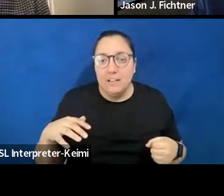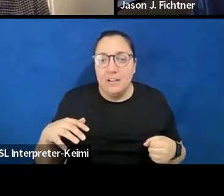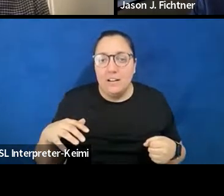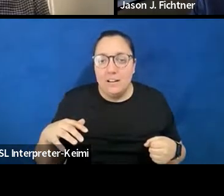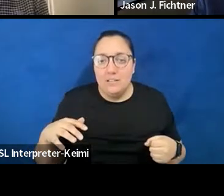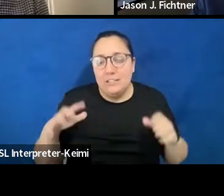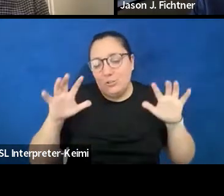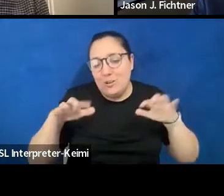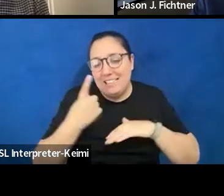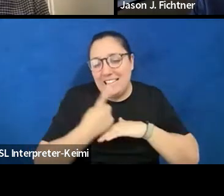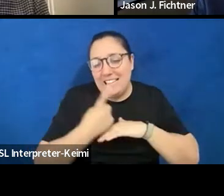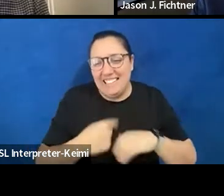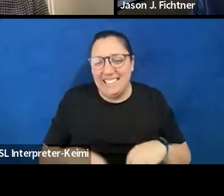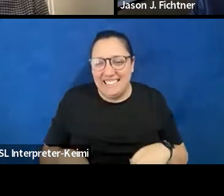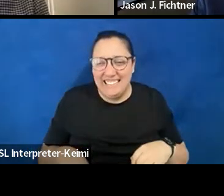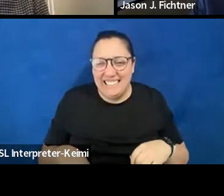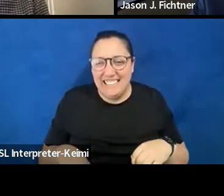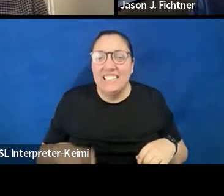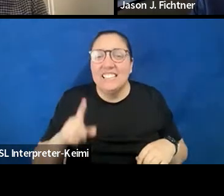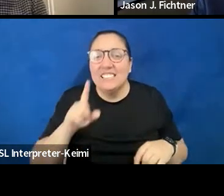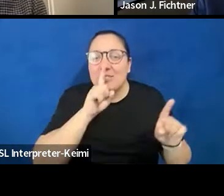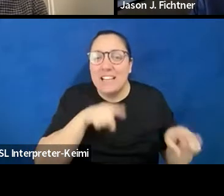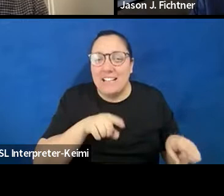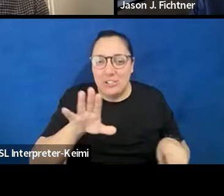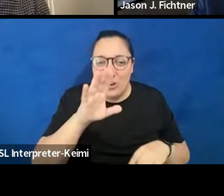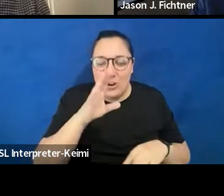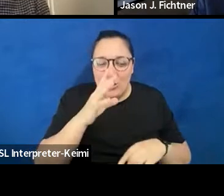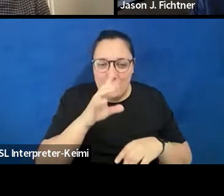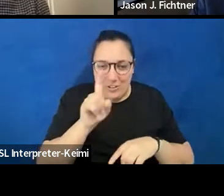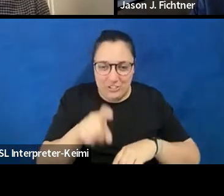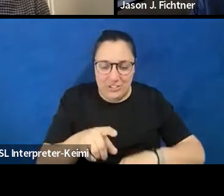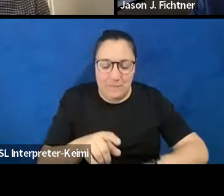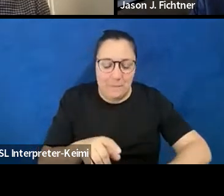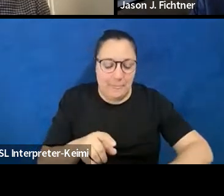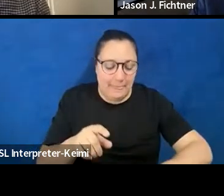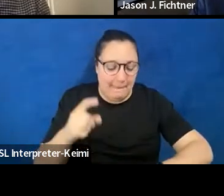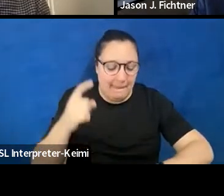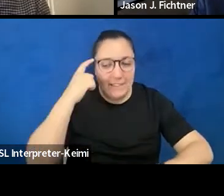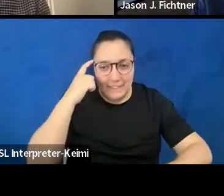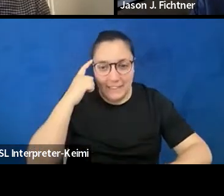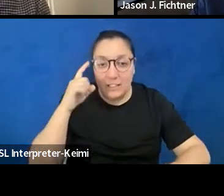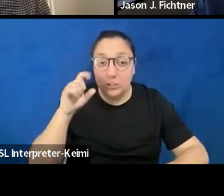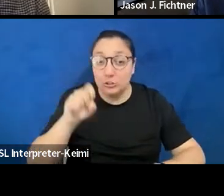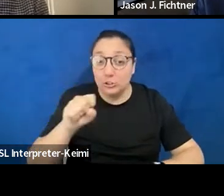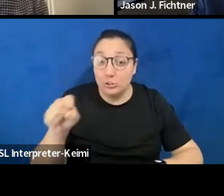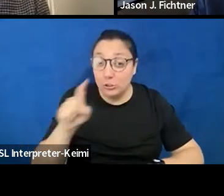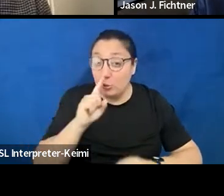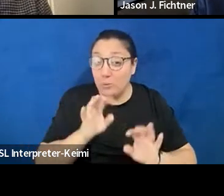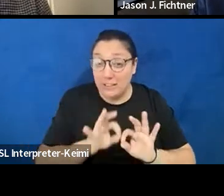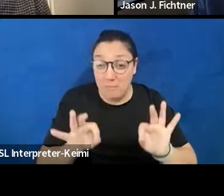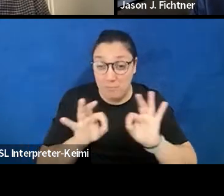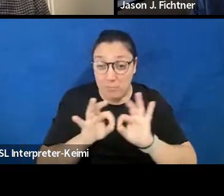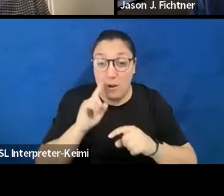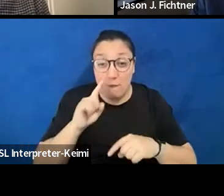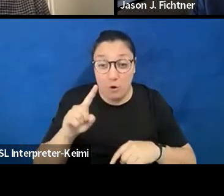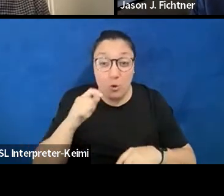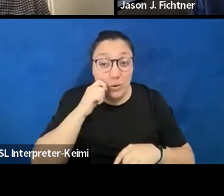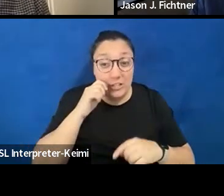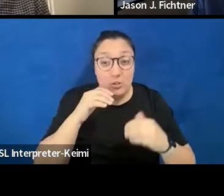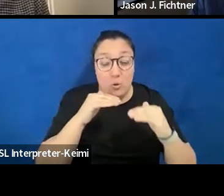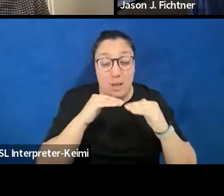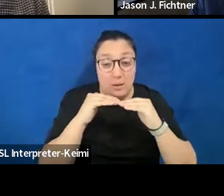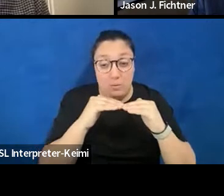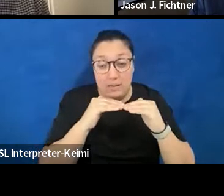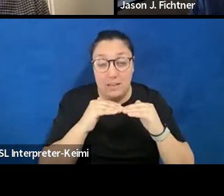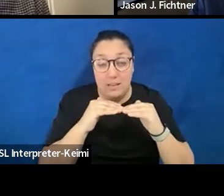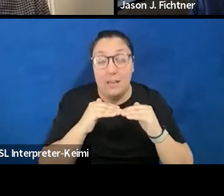rainy day. So to answer your question, I think Social Security is very important in terms of racial equity. And